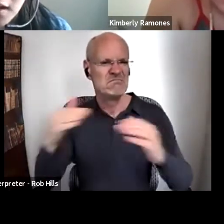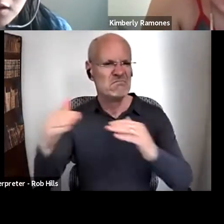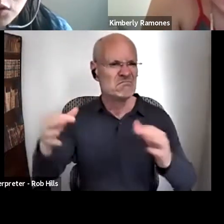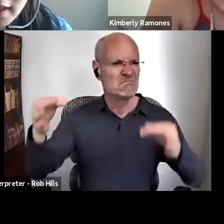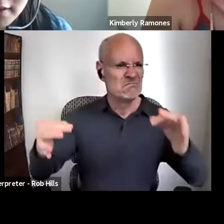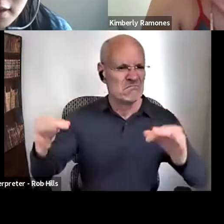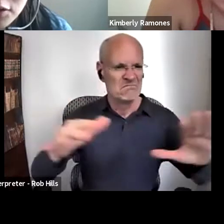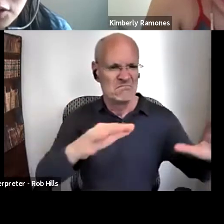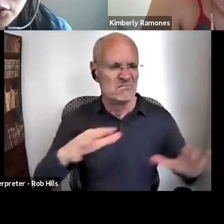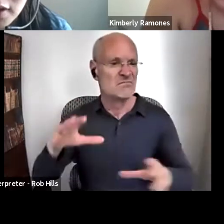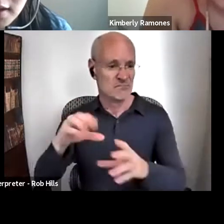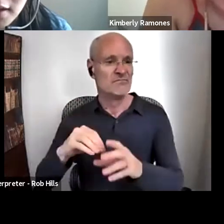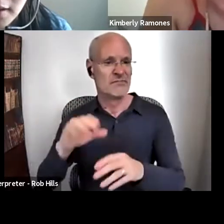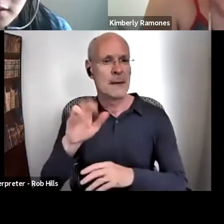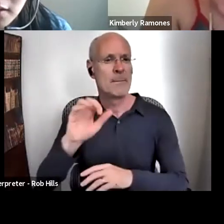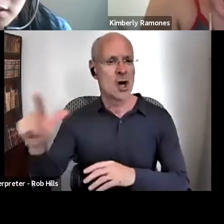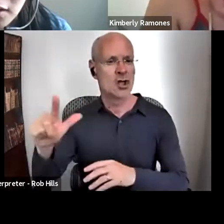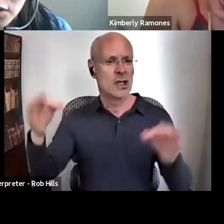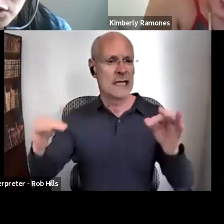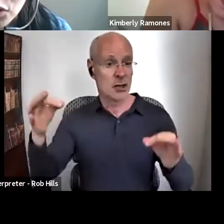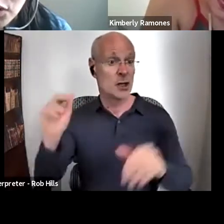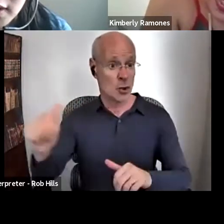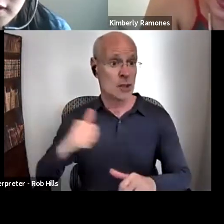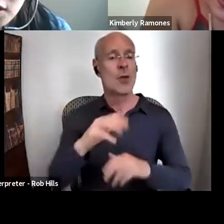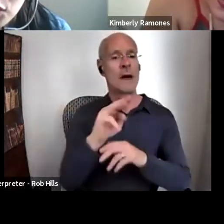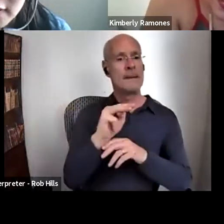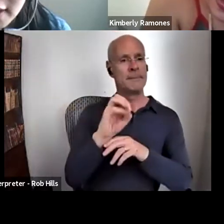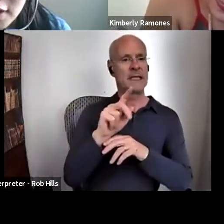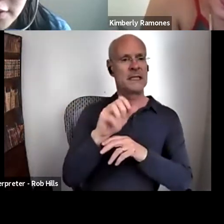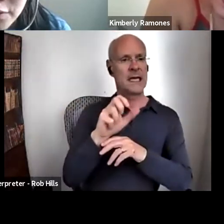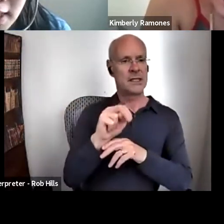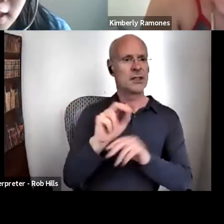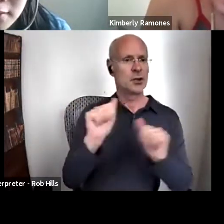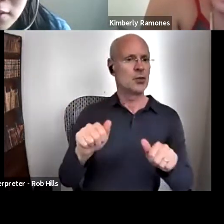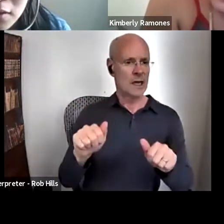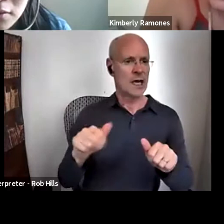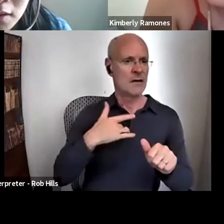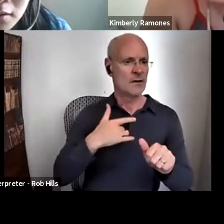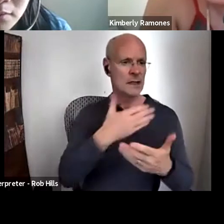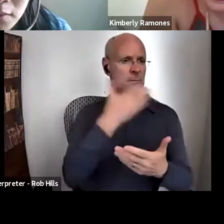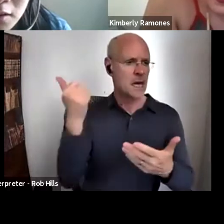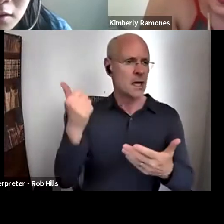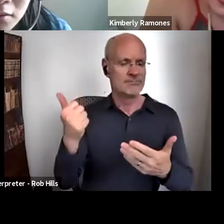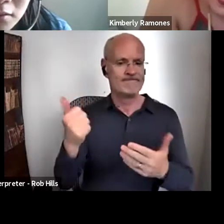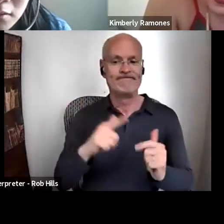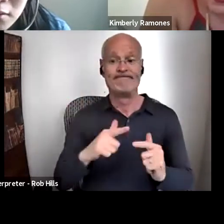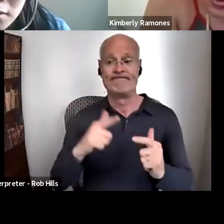can also request mediation or impartial hearing if you feel like that's the route you would like to take.